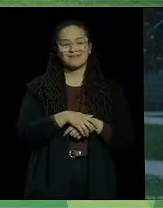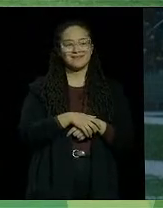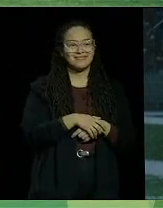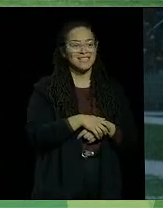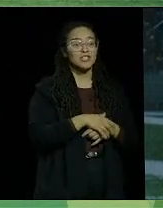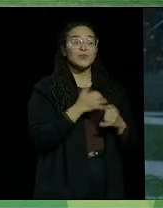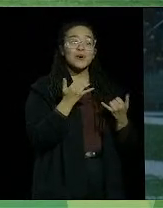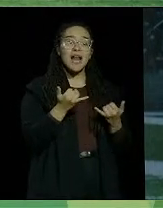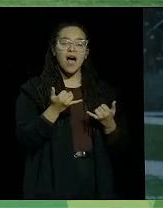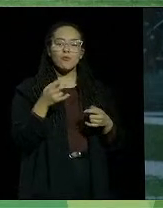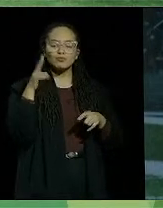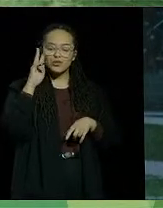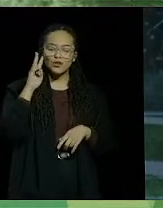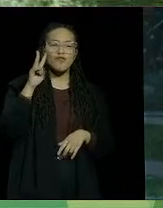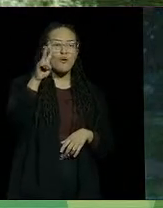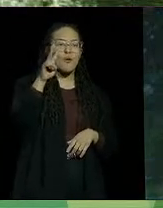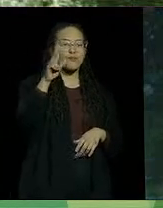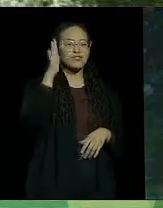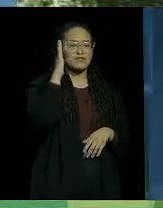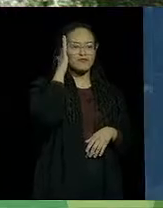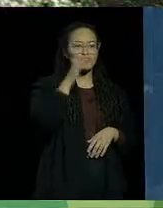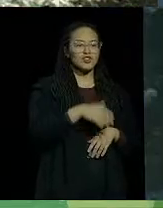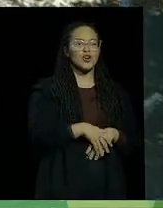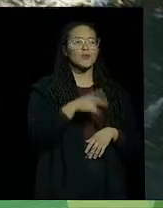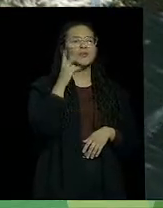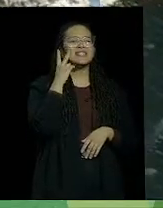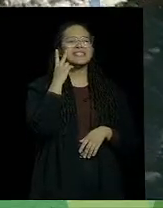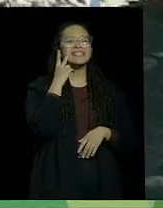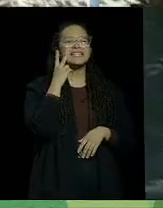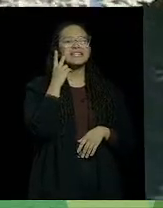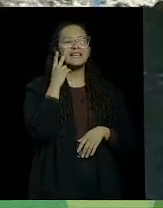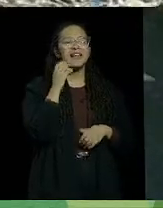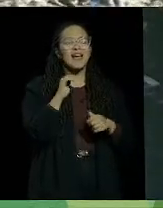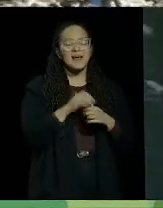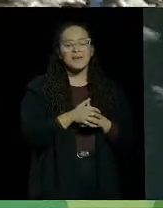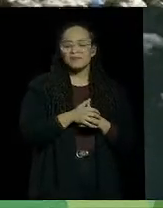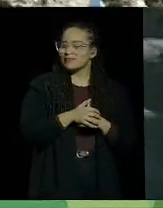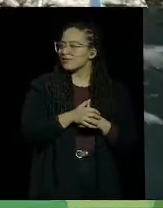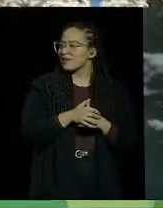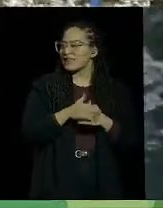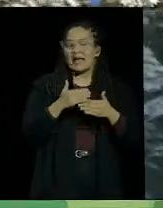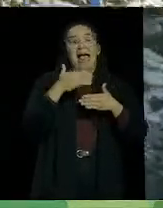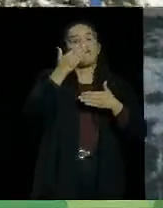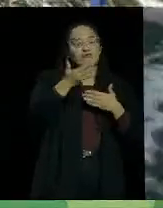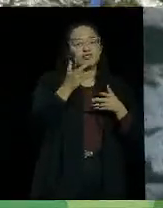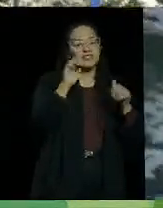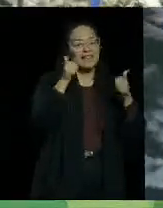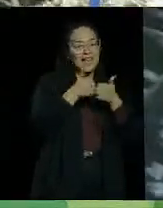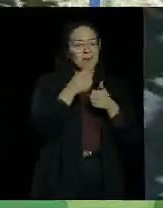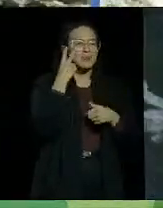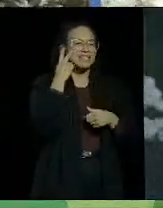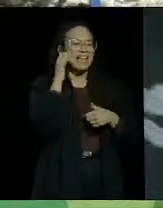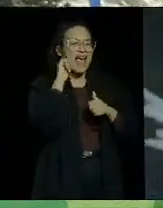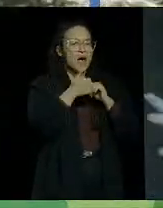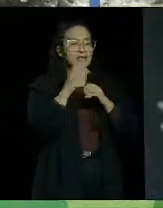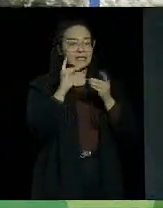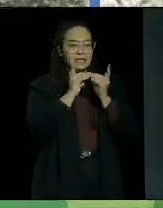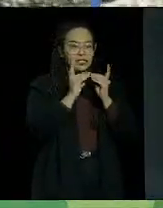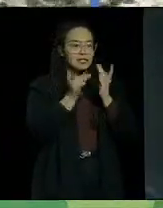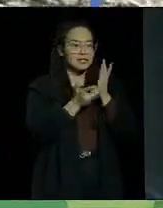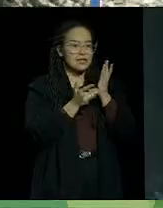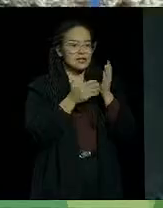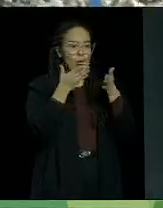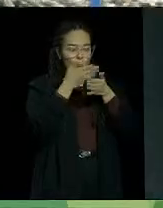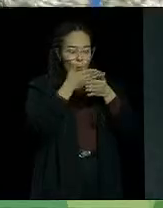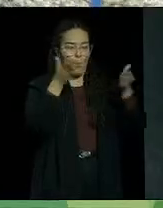So now, as we look toward our future, so also beyond the game, we see how digital technologies are